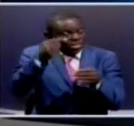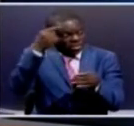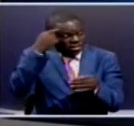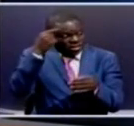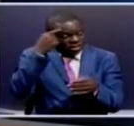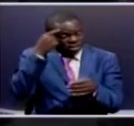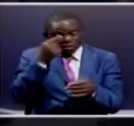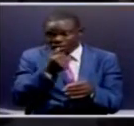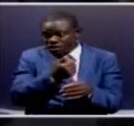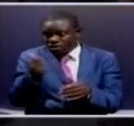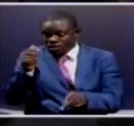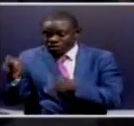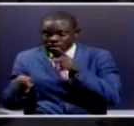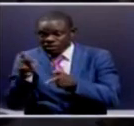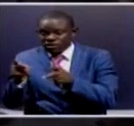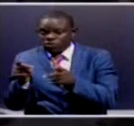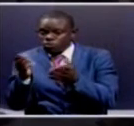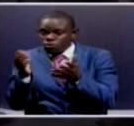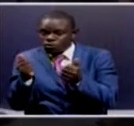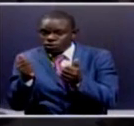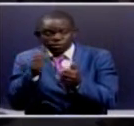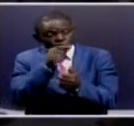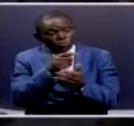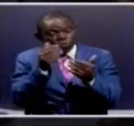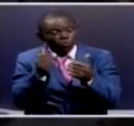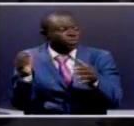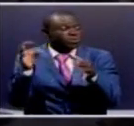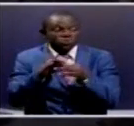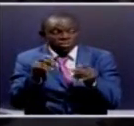them. There are two things. There are two things here.